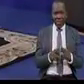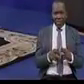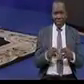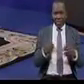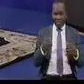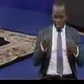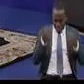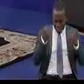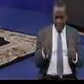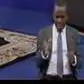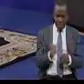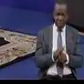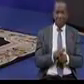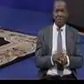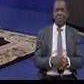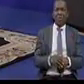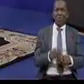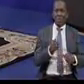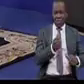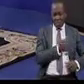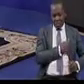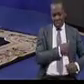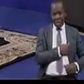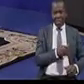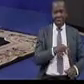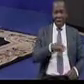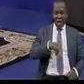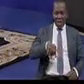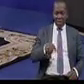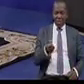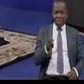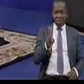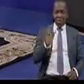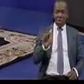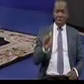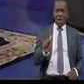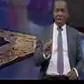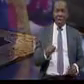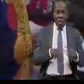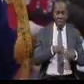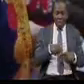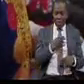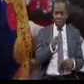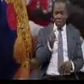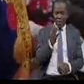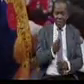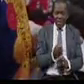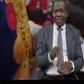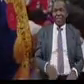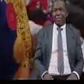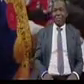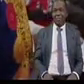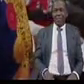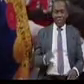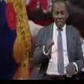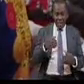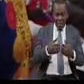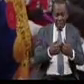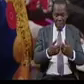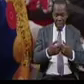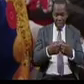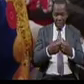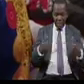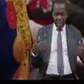all by faith. They passed through the Red Sea by faith. They passed through Jordan all